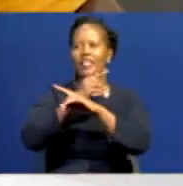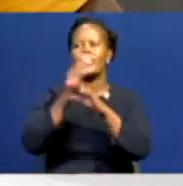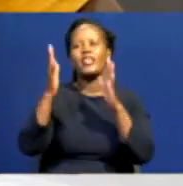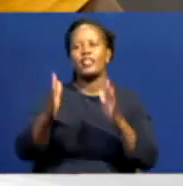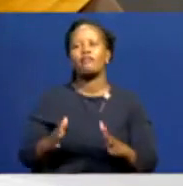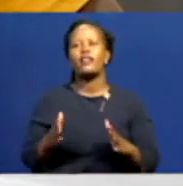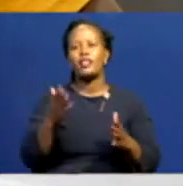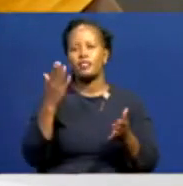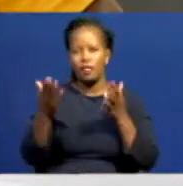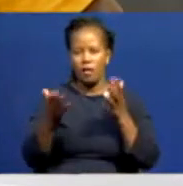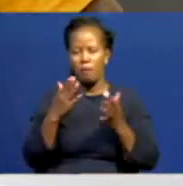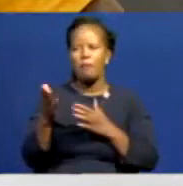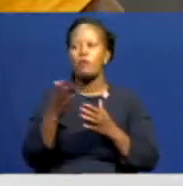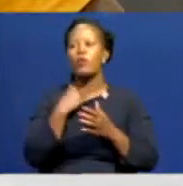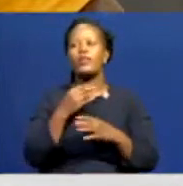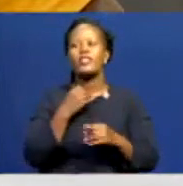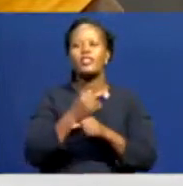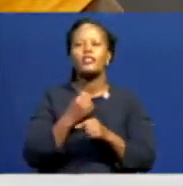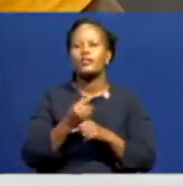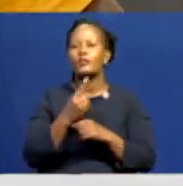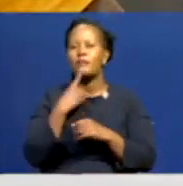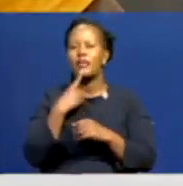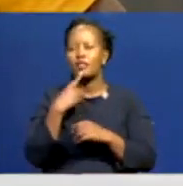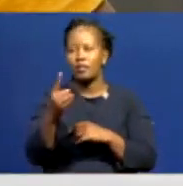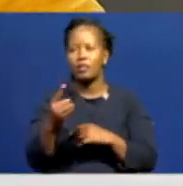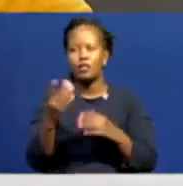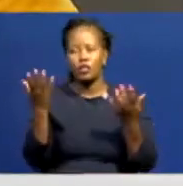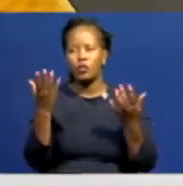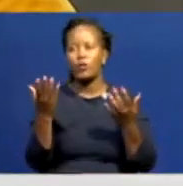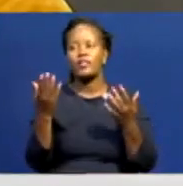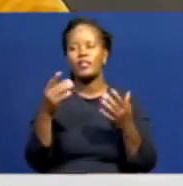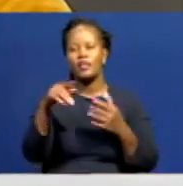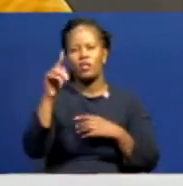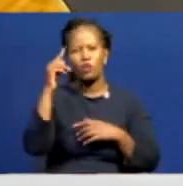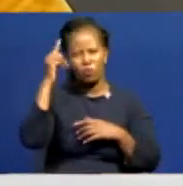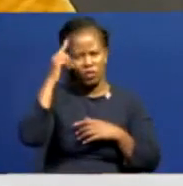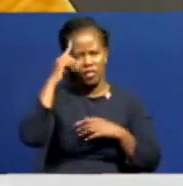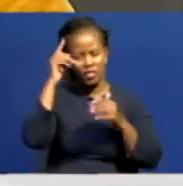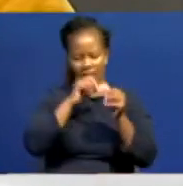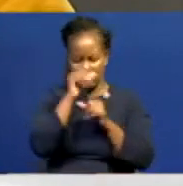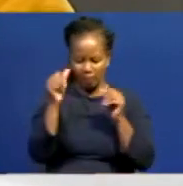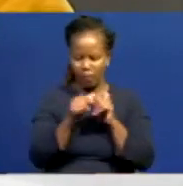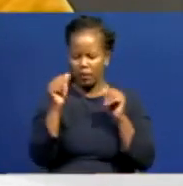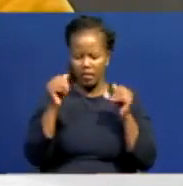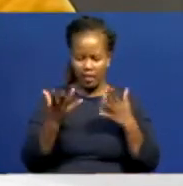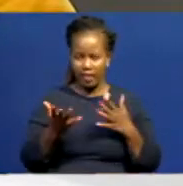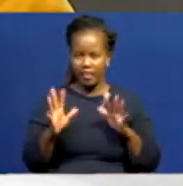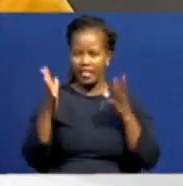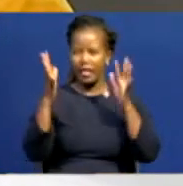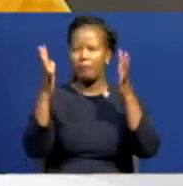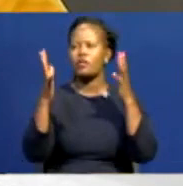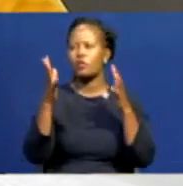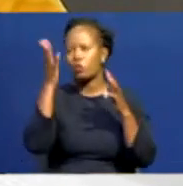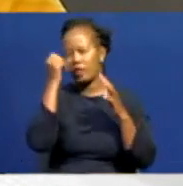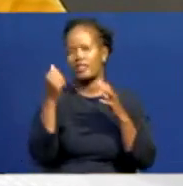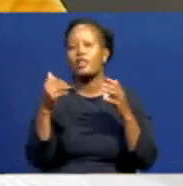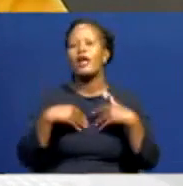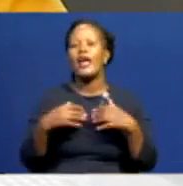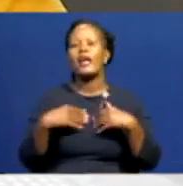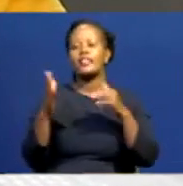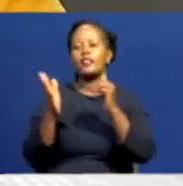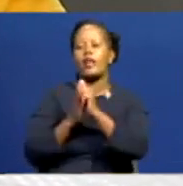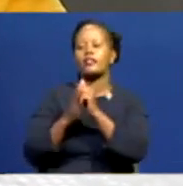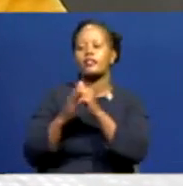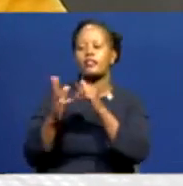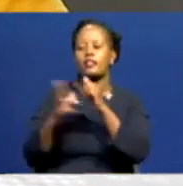to make sure that he clears the ball, make sure that everything. He was thinking about the celebrations at that time, because it was the 97th minute,